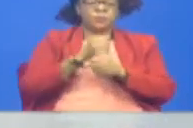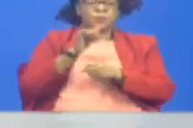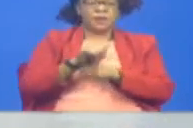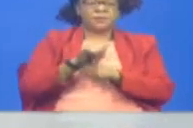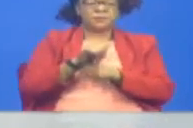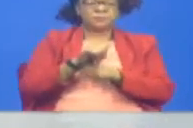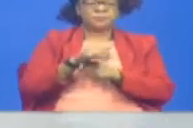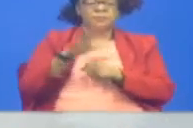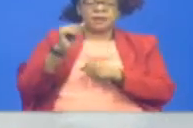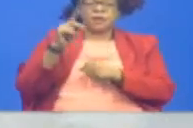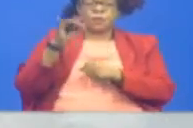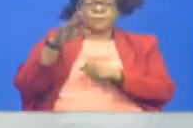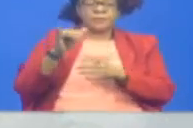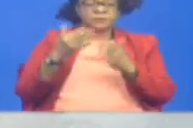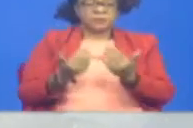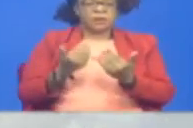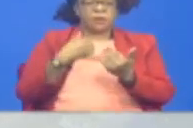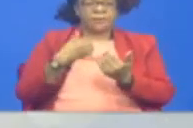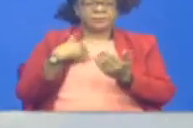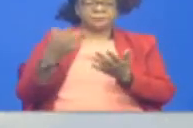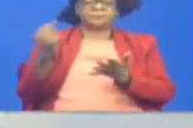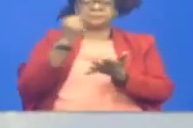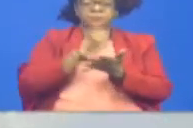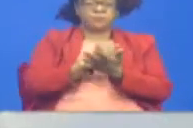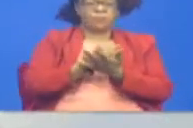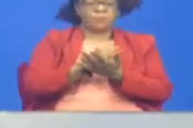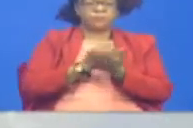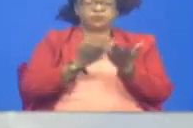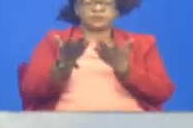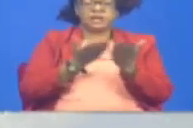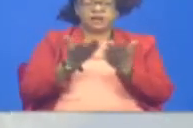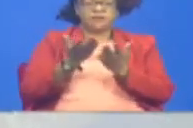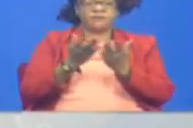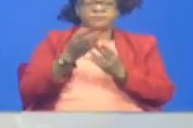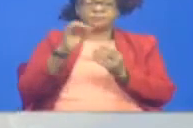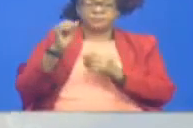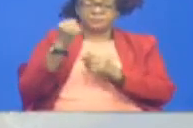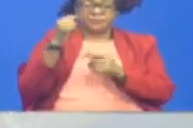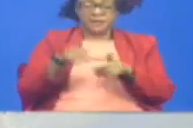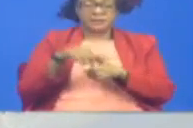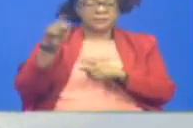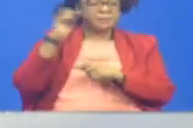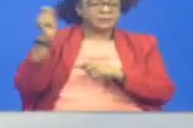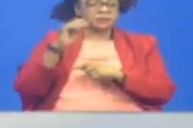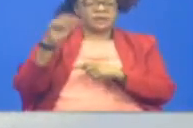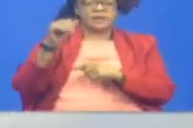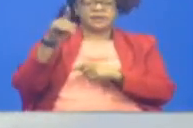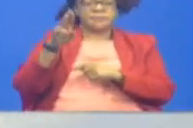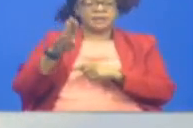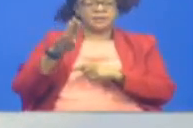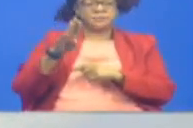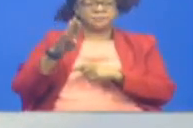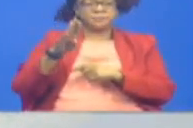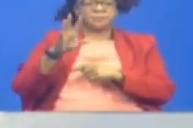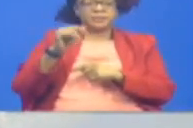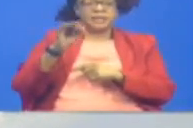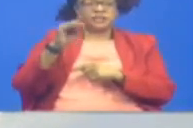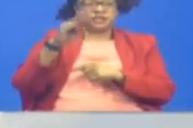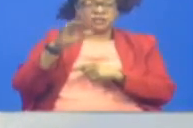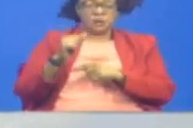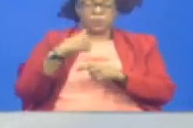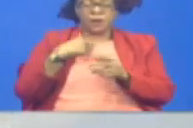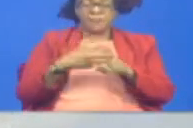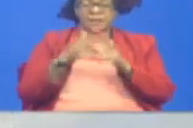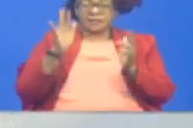Akinwumi Adesina has been re-elected to serve a second five-year term as president of the African Development Bank. Dr. Adesina will begin his